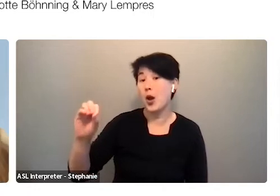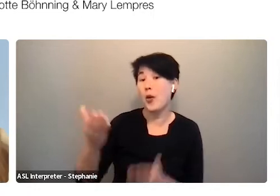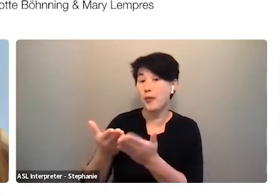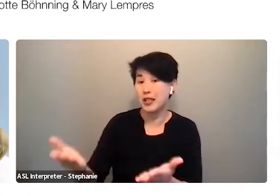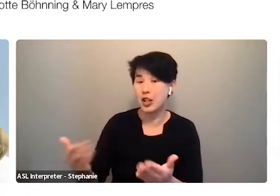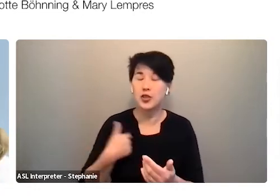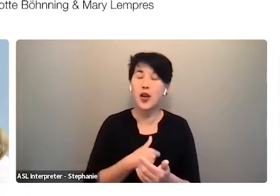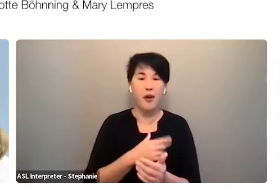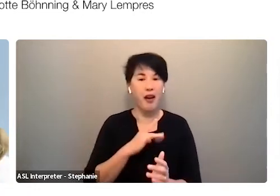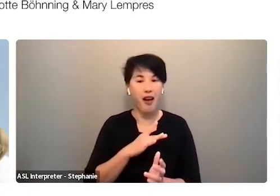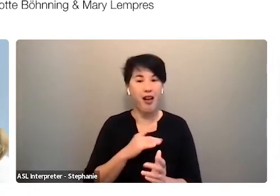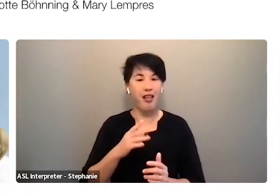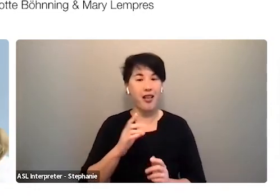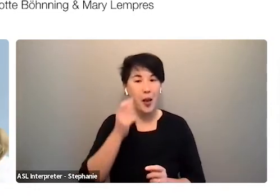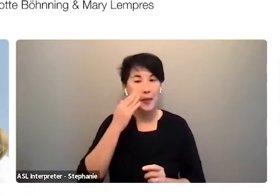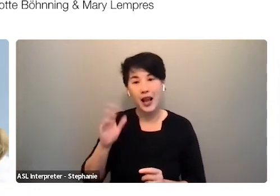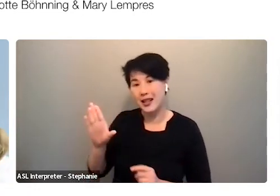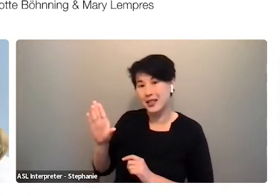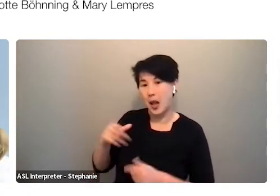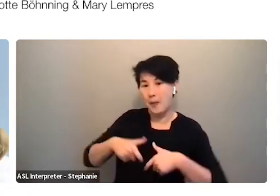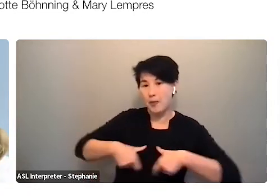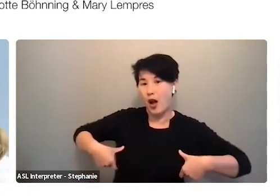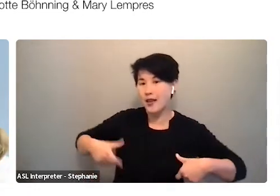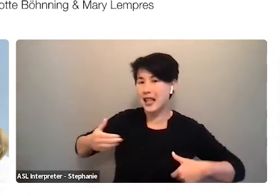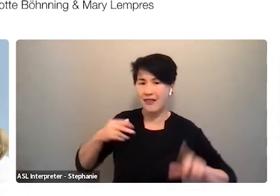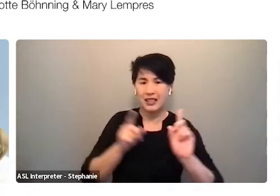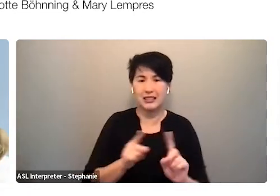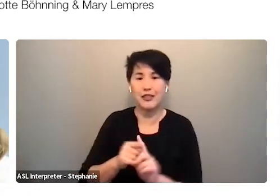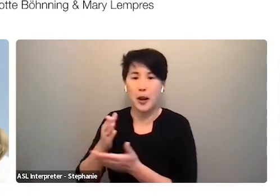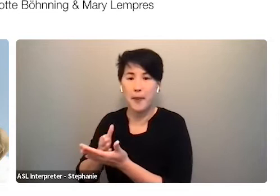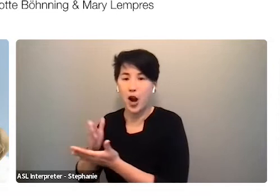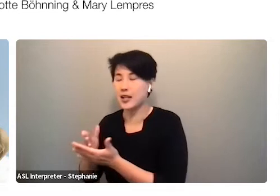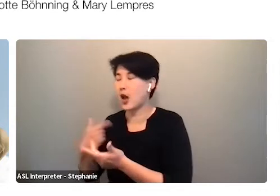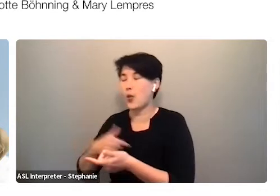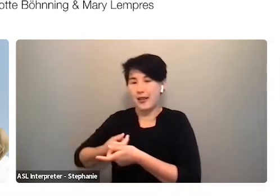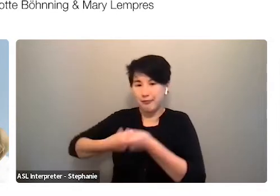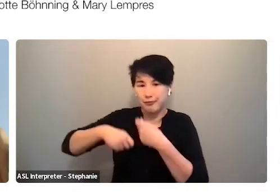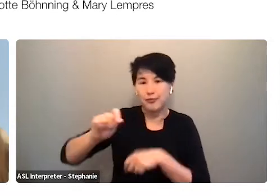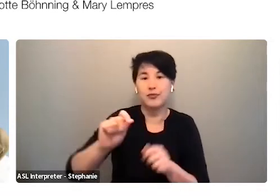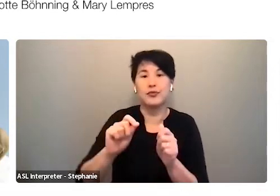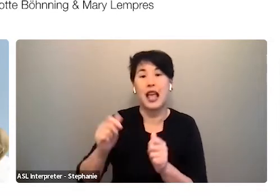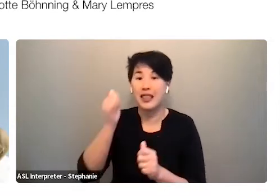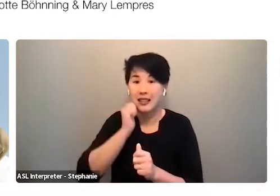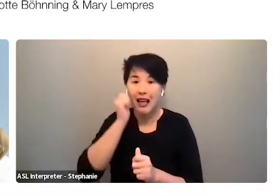we're replacing bras, which are composed of many different parts and synthesized textiles And